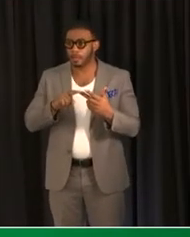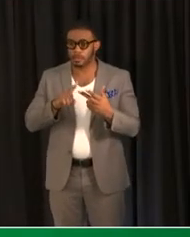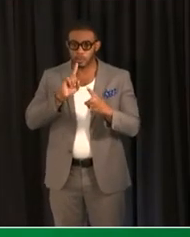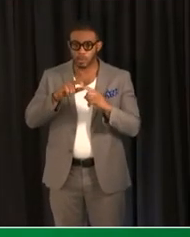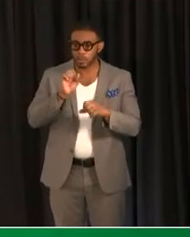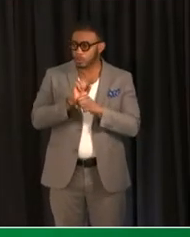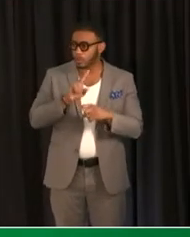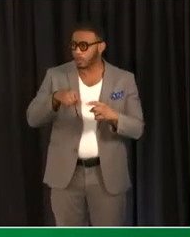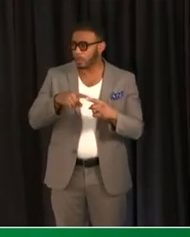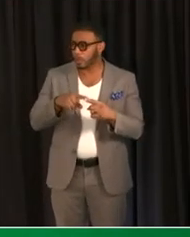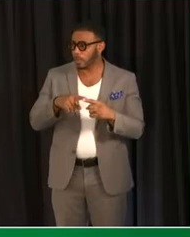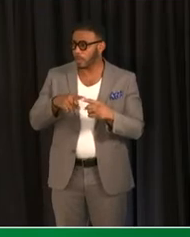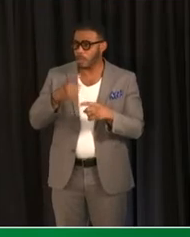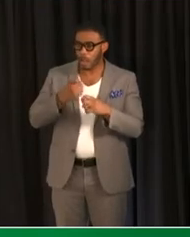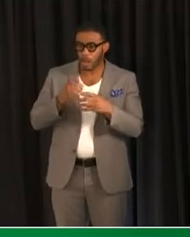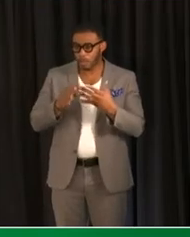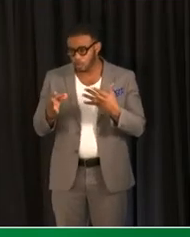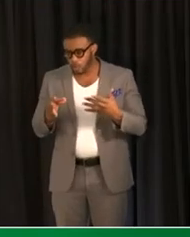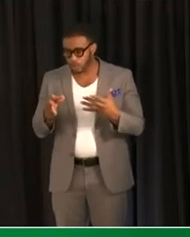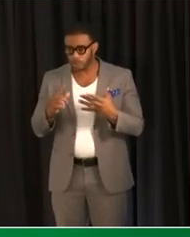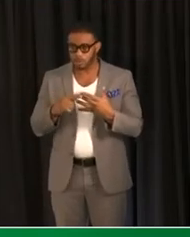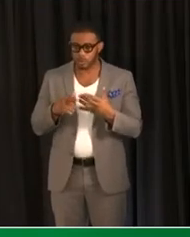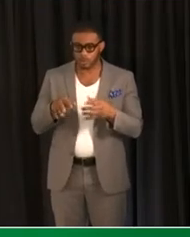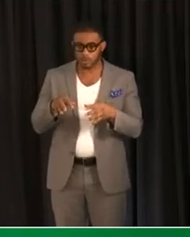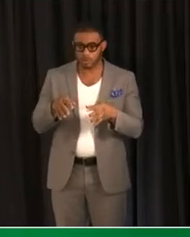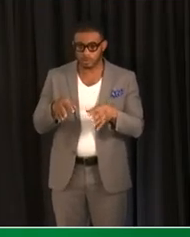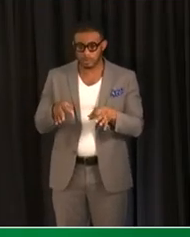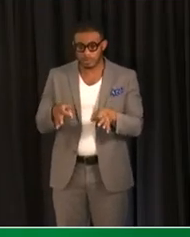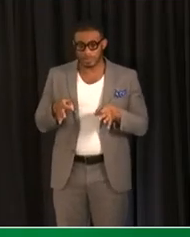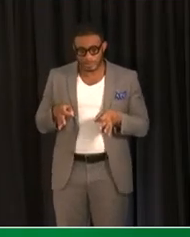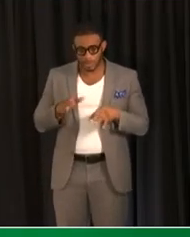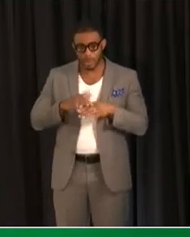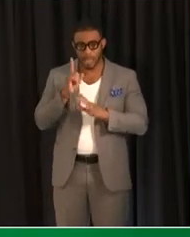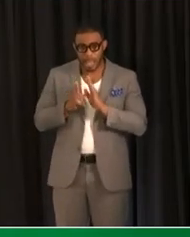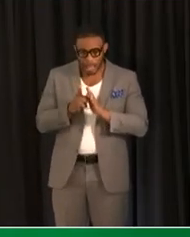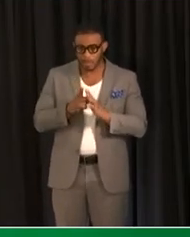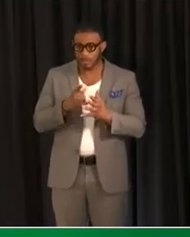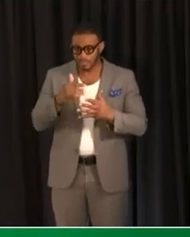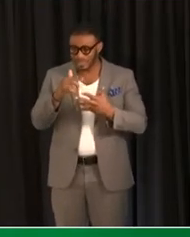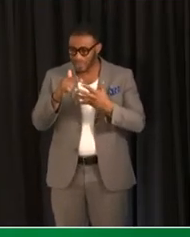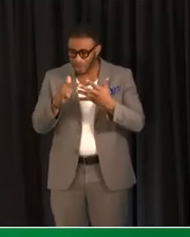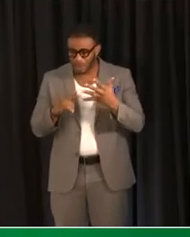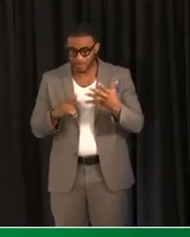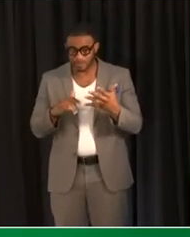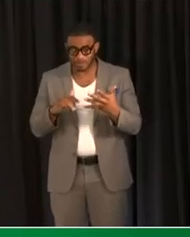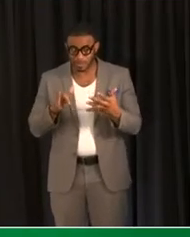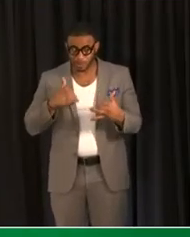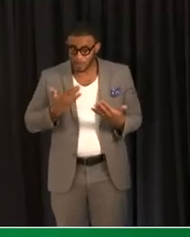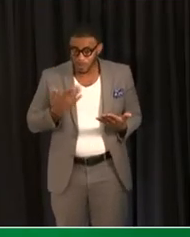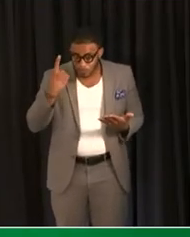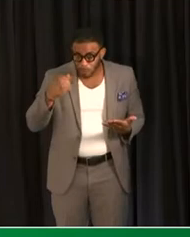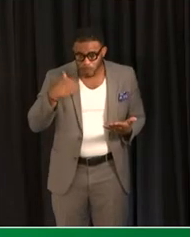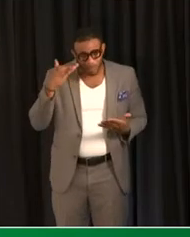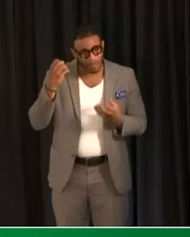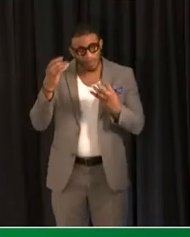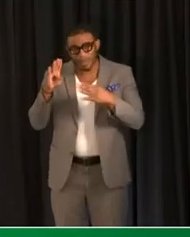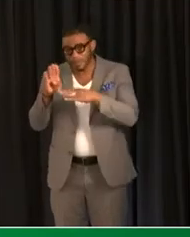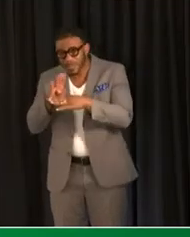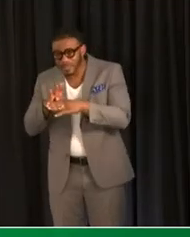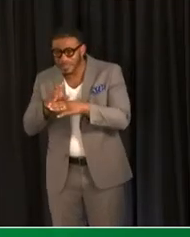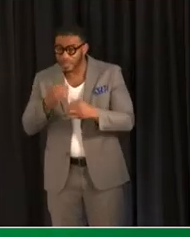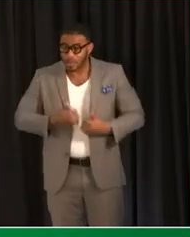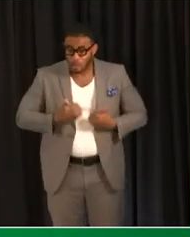actually talk to employees about the hard choice to cut back on hours. And so we know that businesses